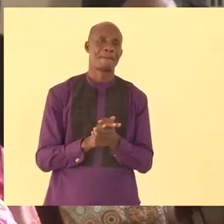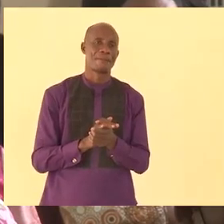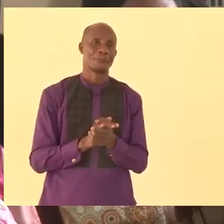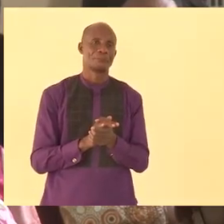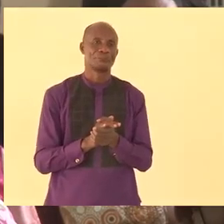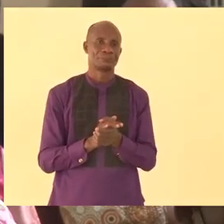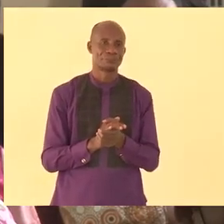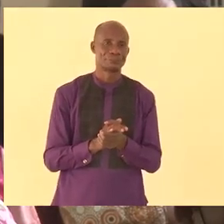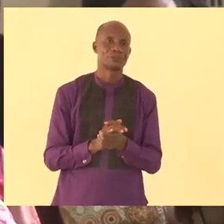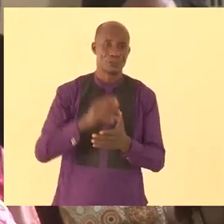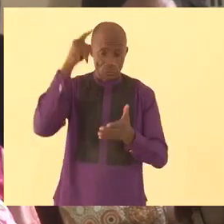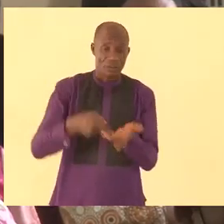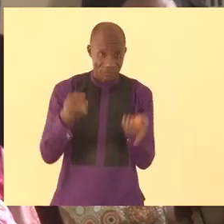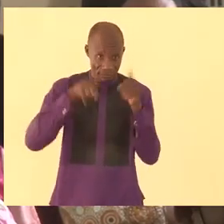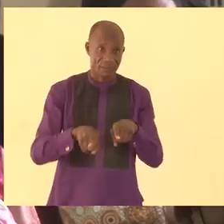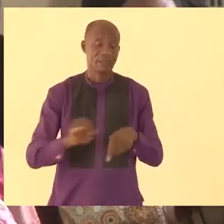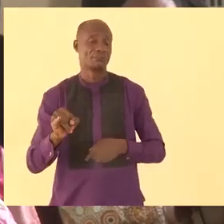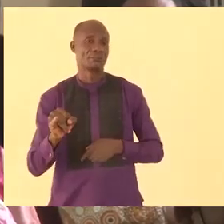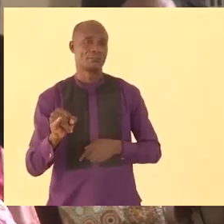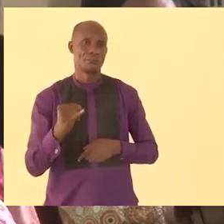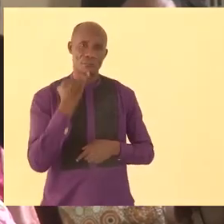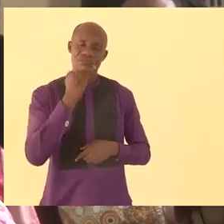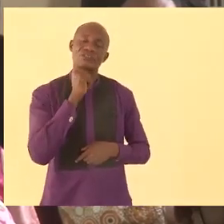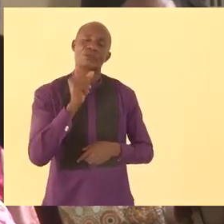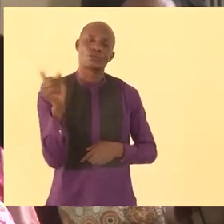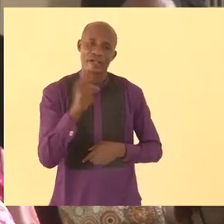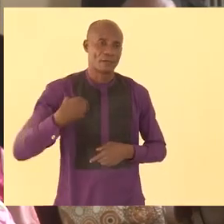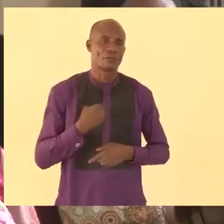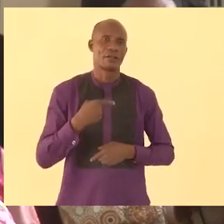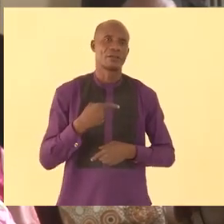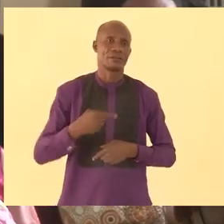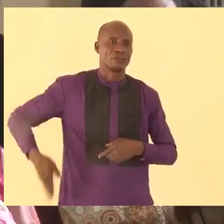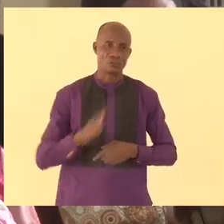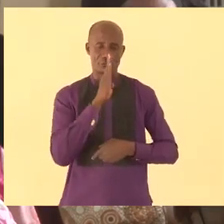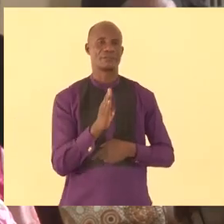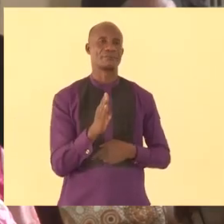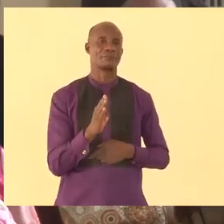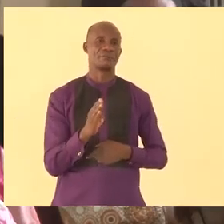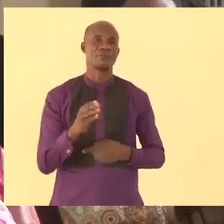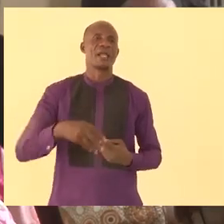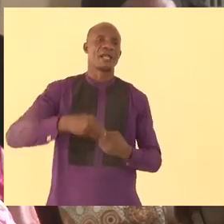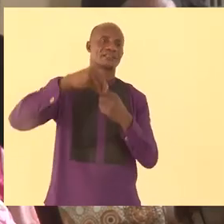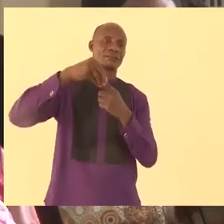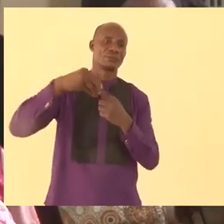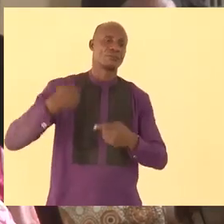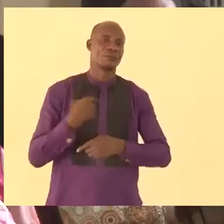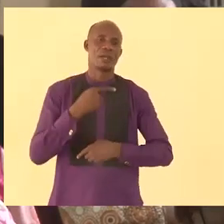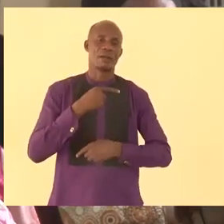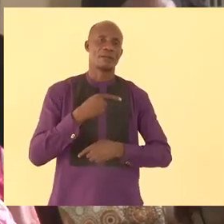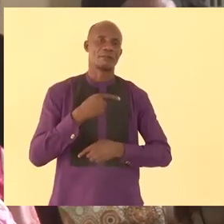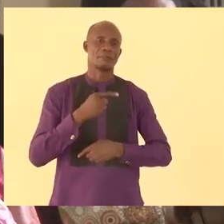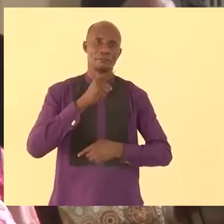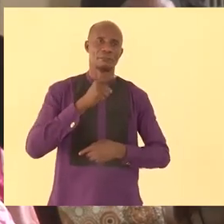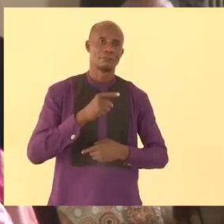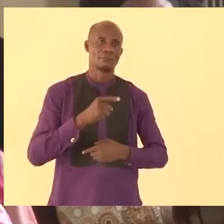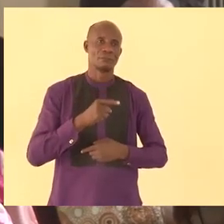We've known already that what is happening is not where we belong, except we are sure, or